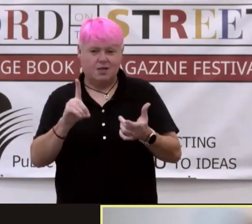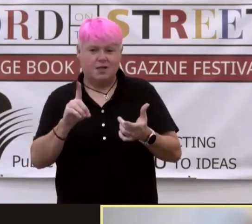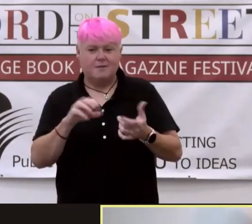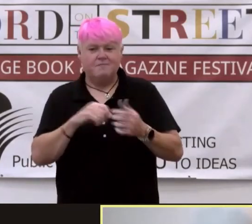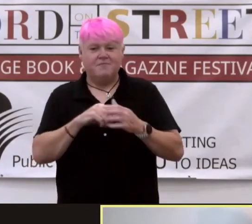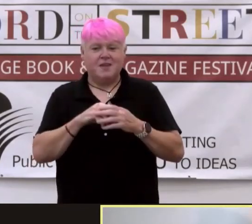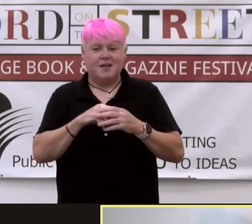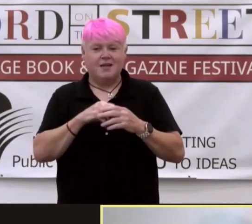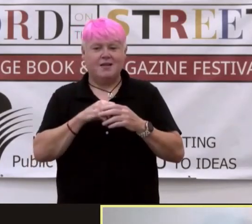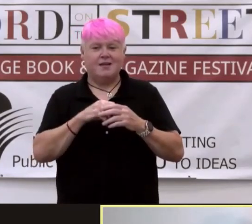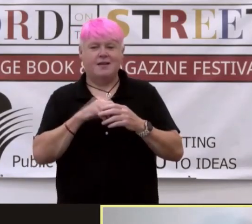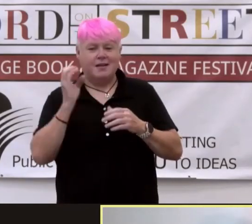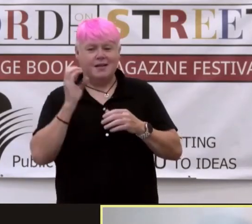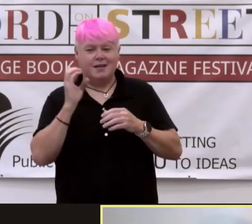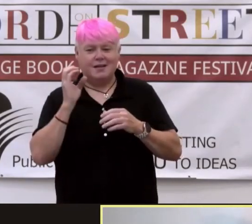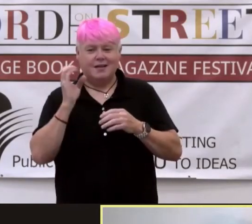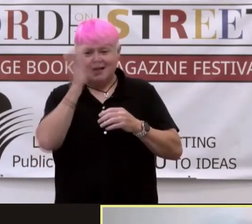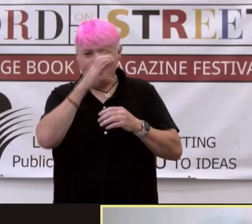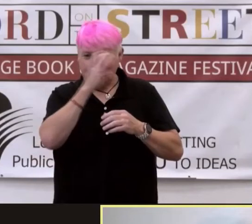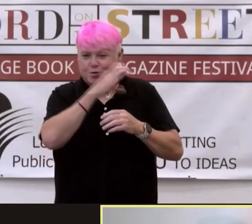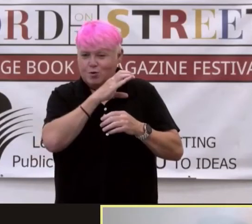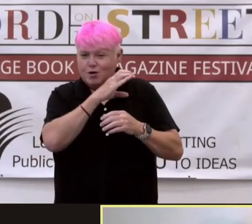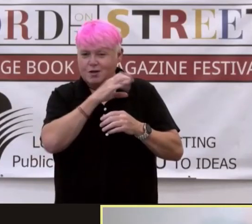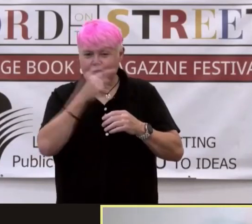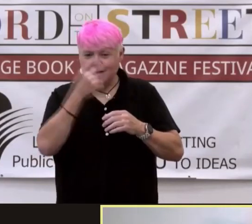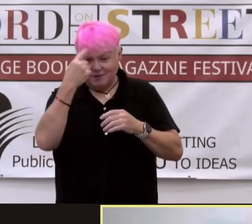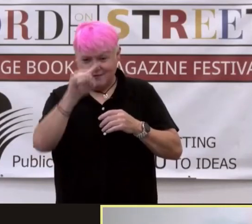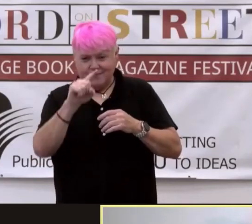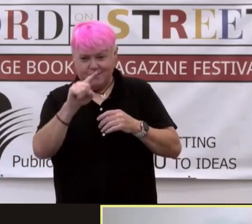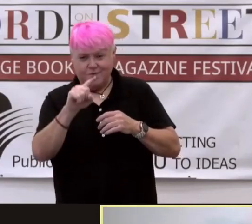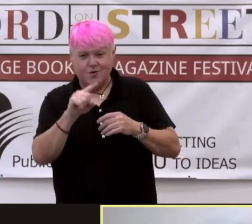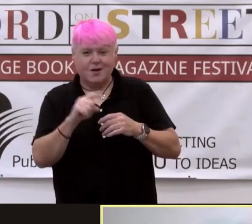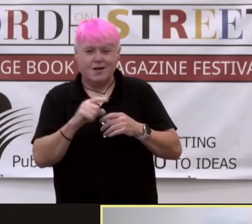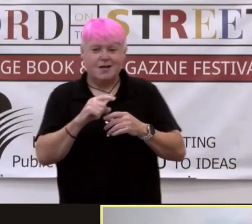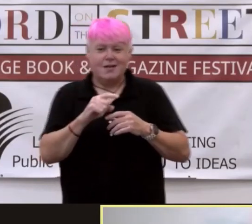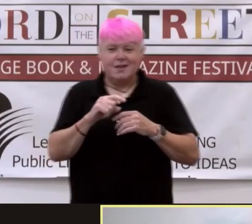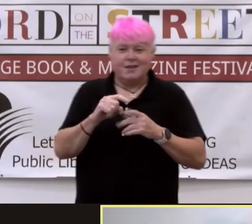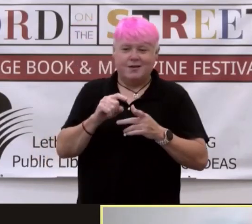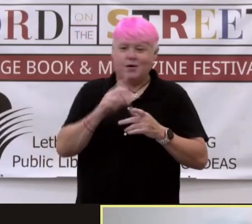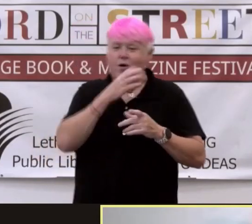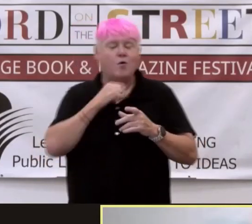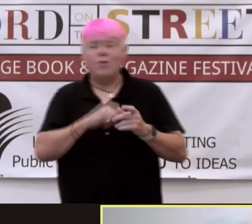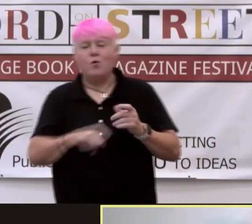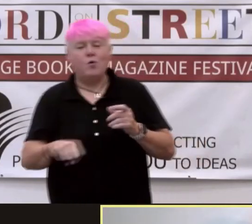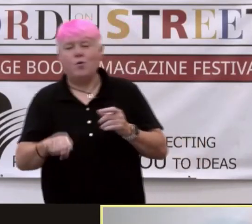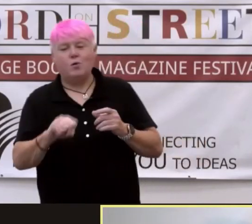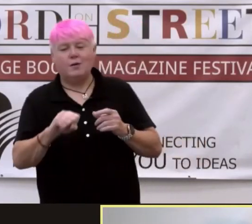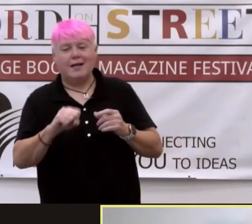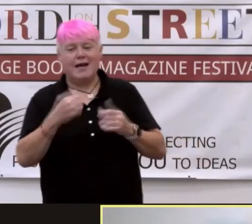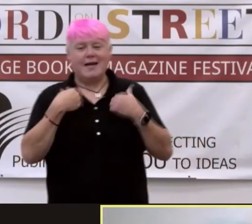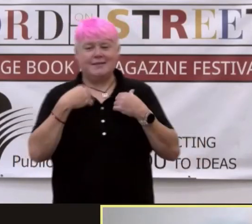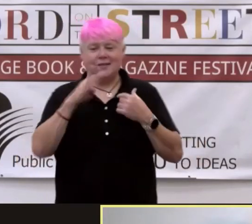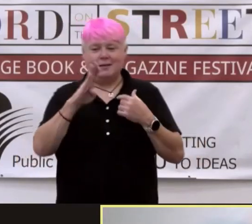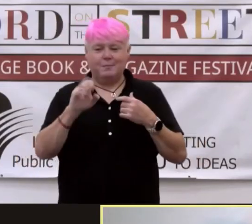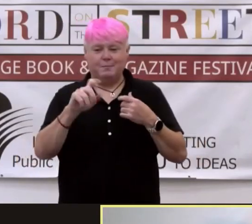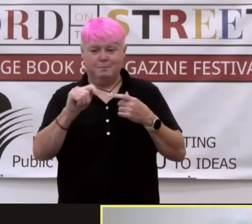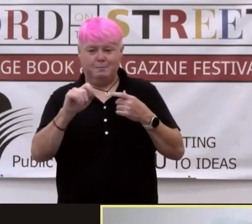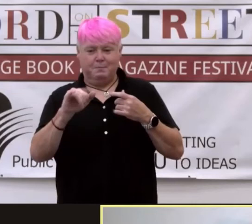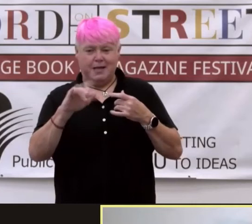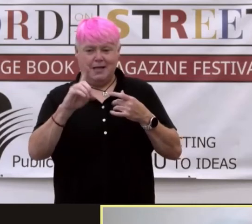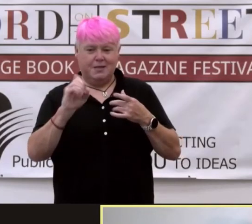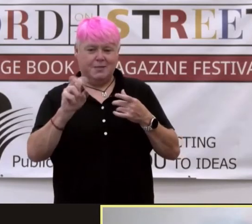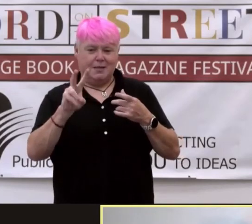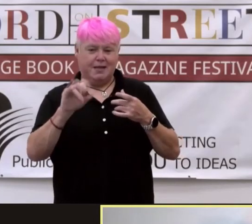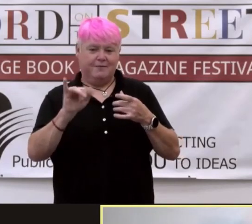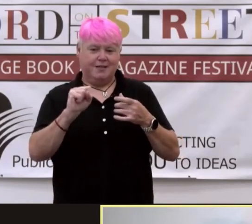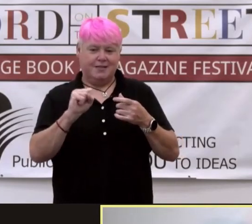olden days of Hollywood, and they have this Betty Davis episode I love, so I love those. But the one that I really consistently listen to is